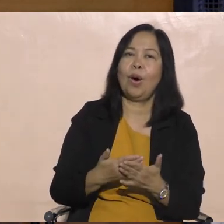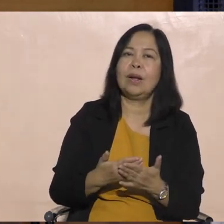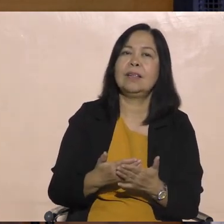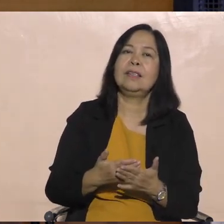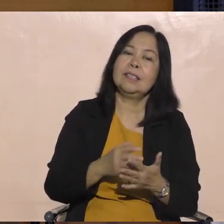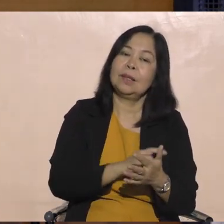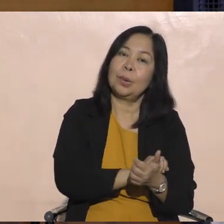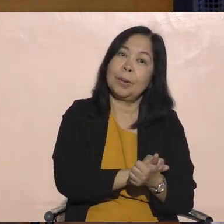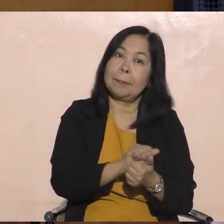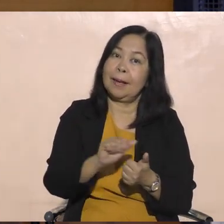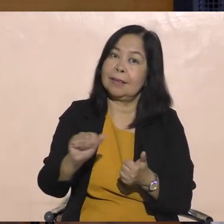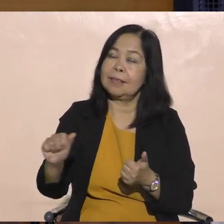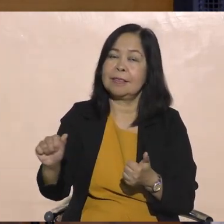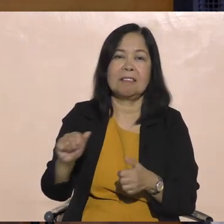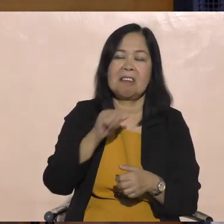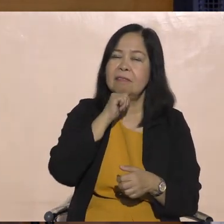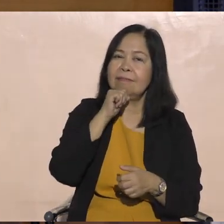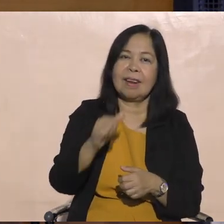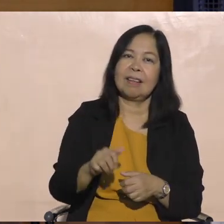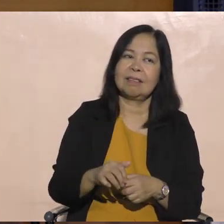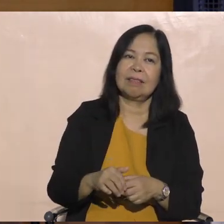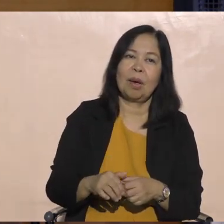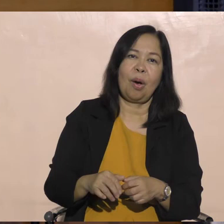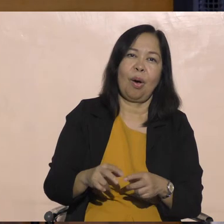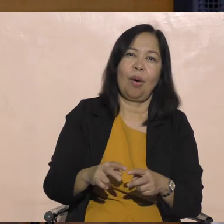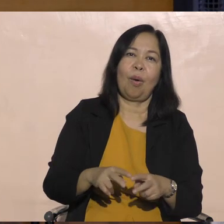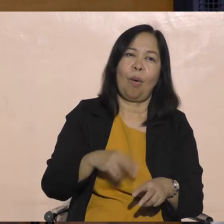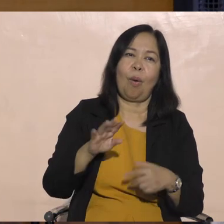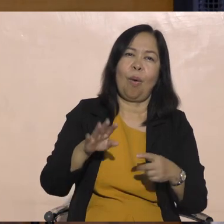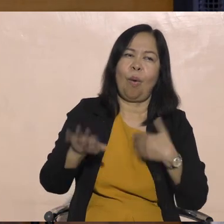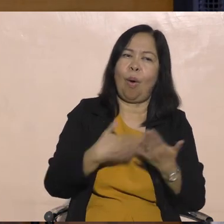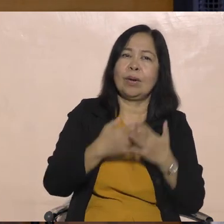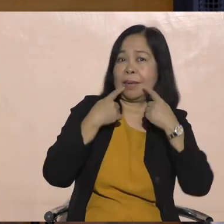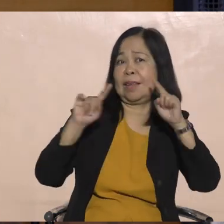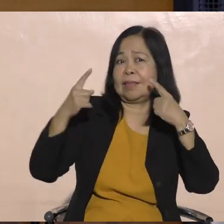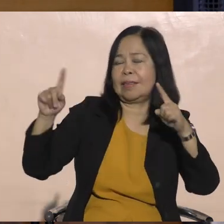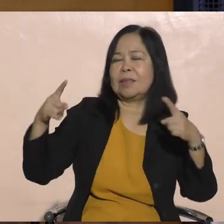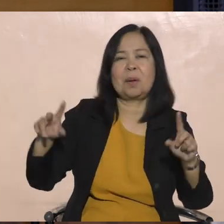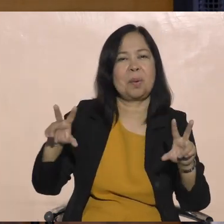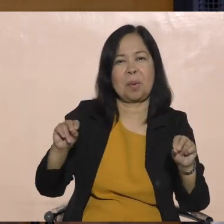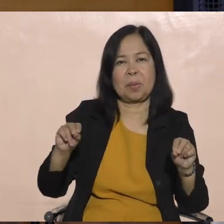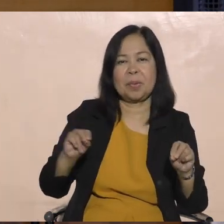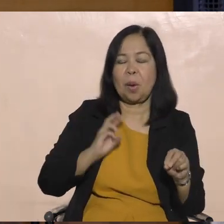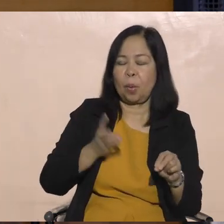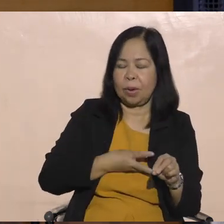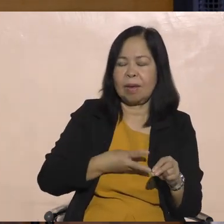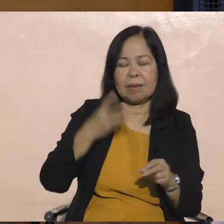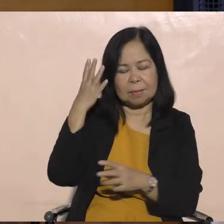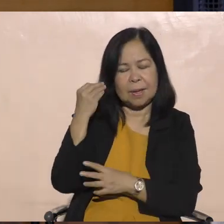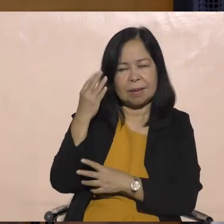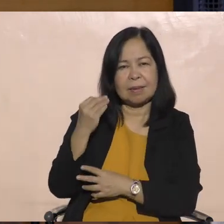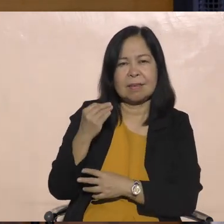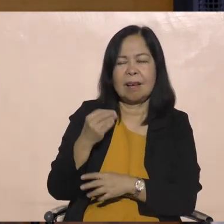simbahan puros ra gyud hayo haruhay. Adunay mga igayon nga miagi kalisod. Pero